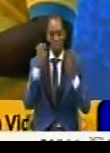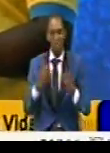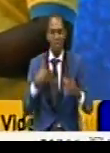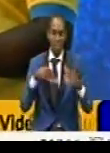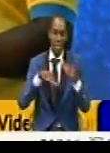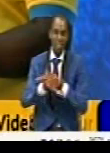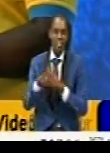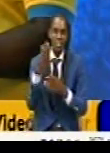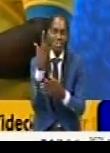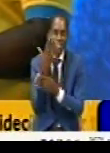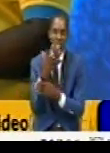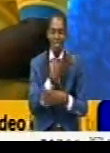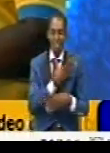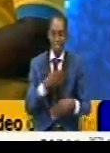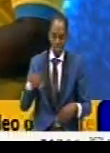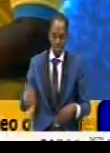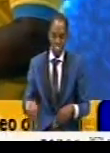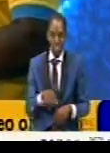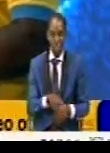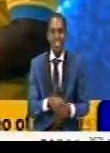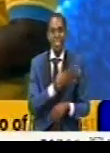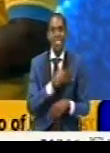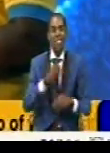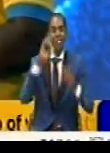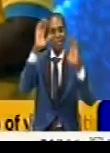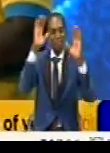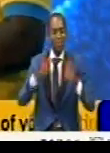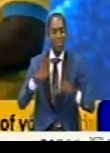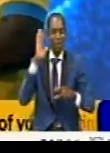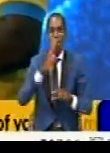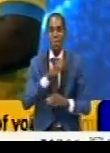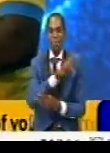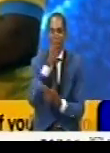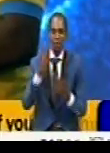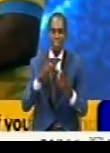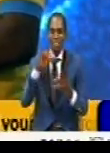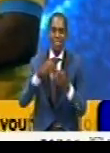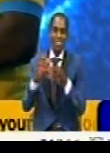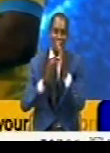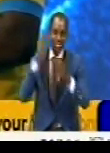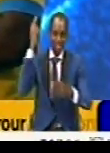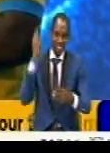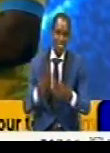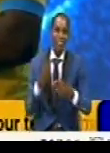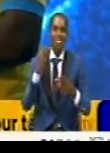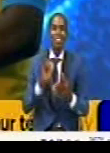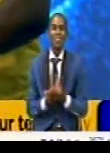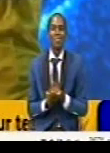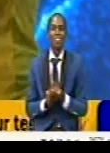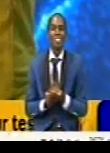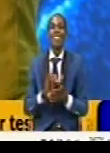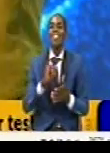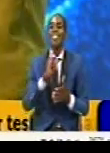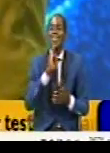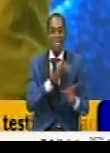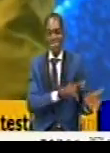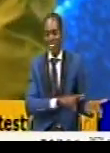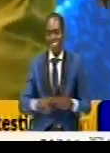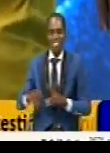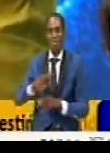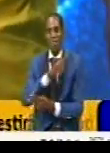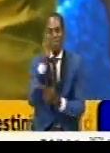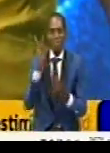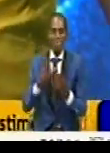this stick. And I believe the power of God has entered his hands and his leg and his miracle will be perfected